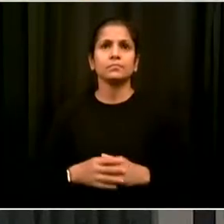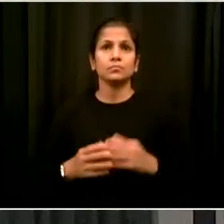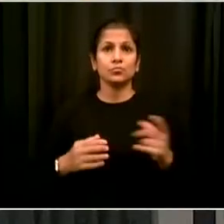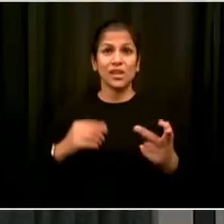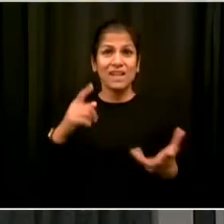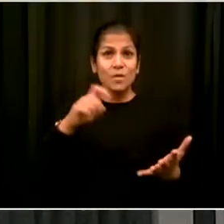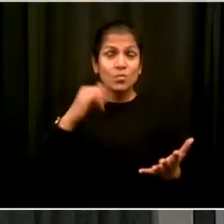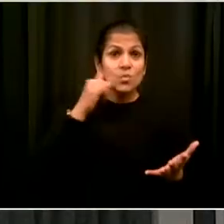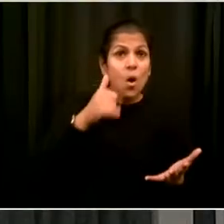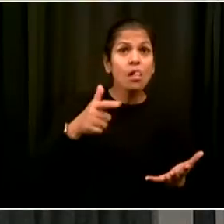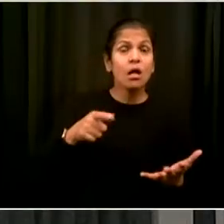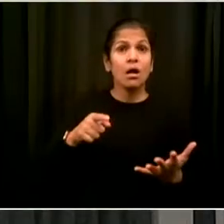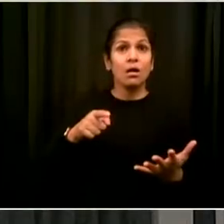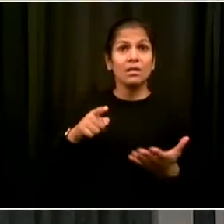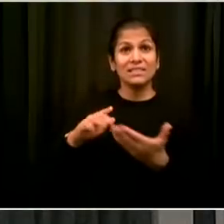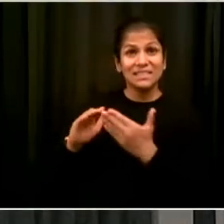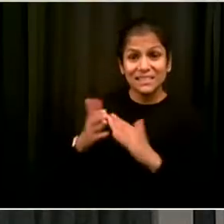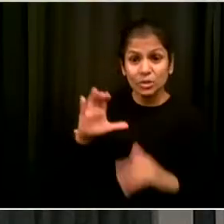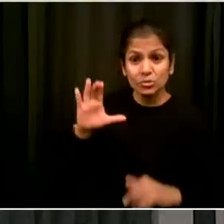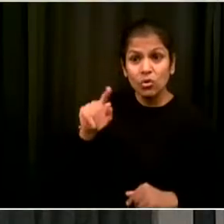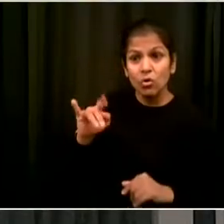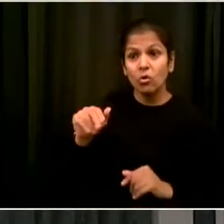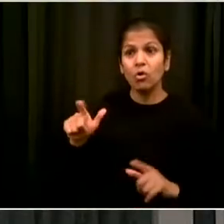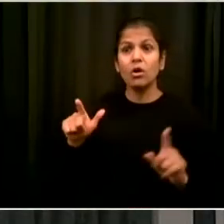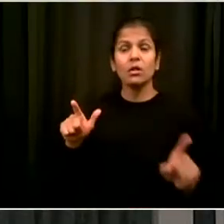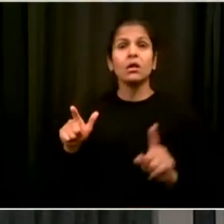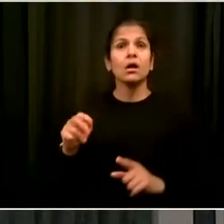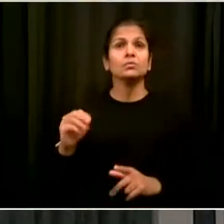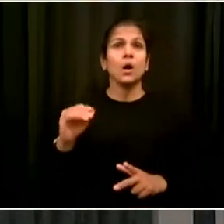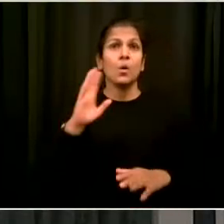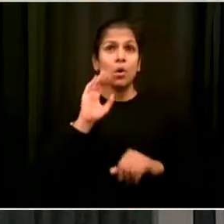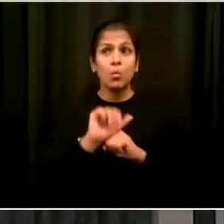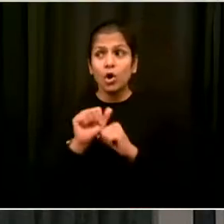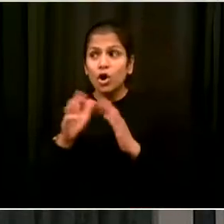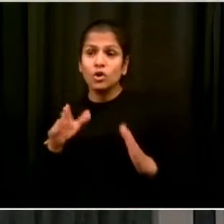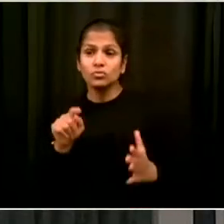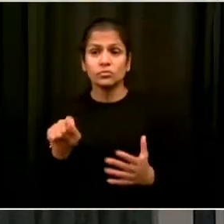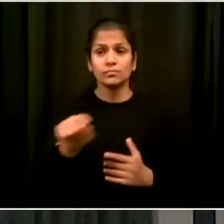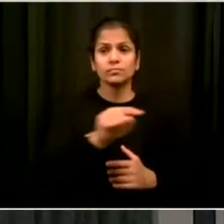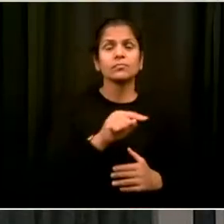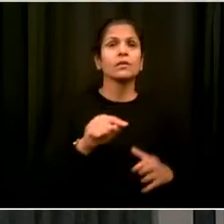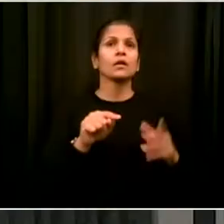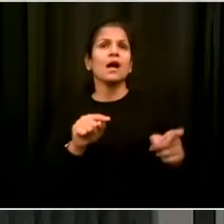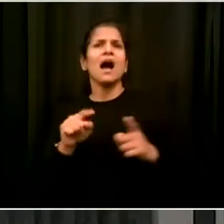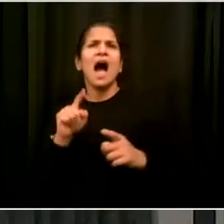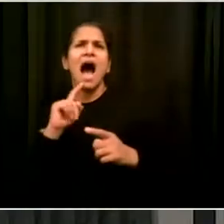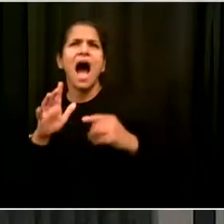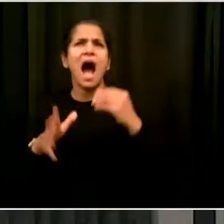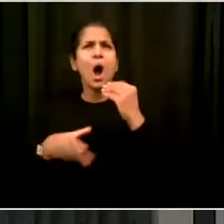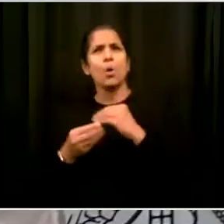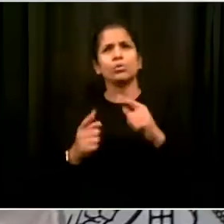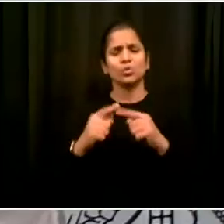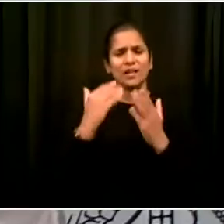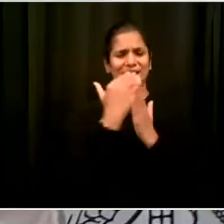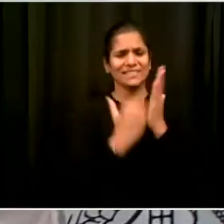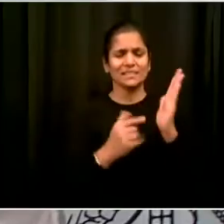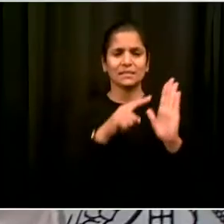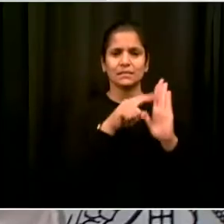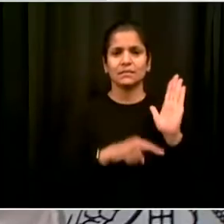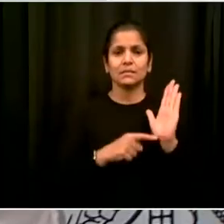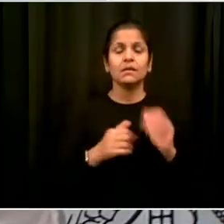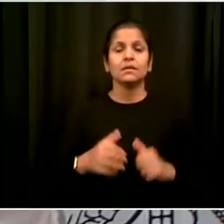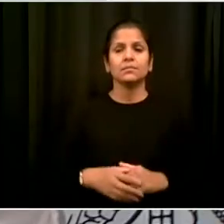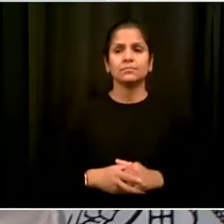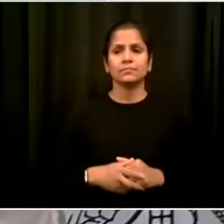who is prioritized? Just a little bit more detail on how it works when the vaccine arrives. The important thing, it's